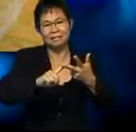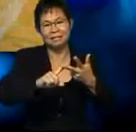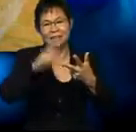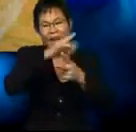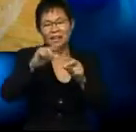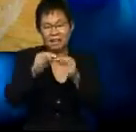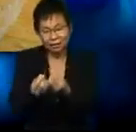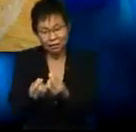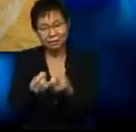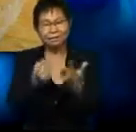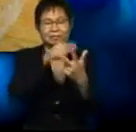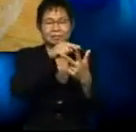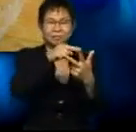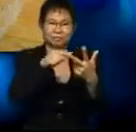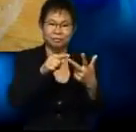and groundnuts.